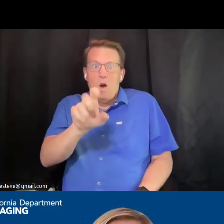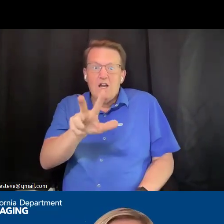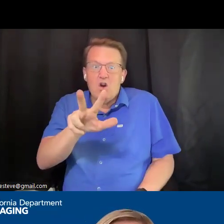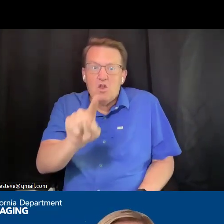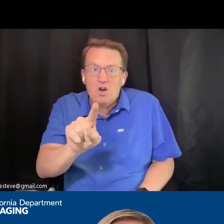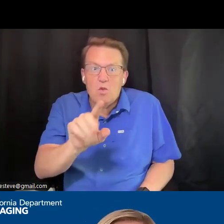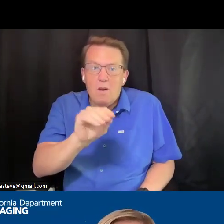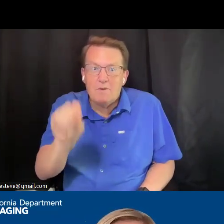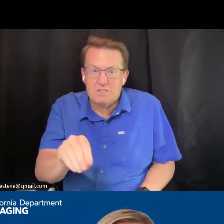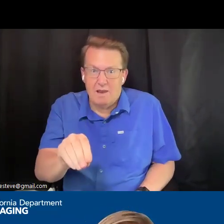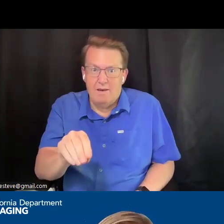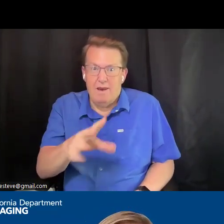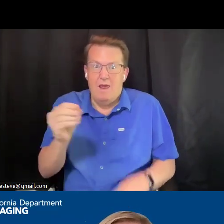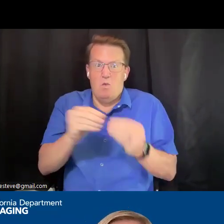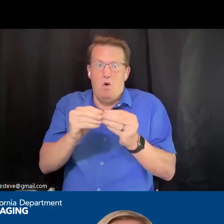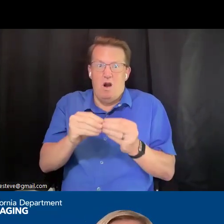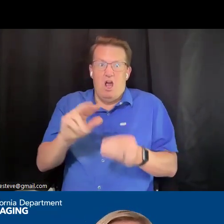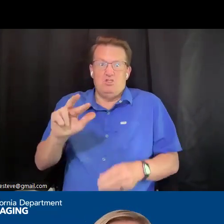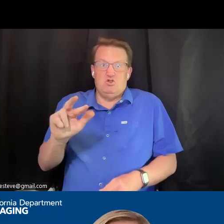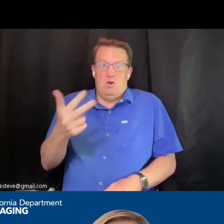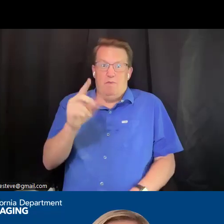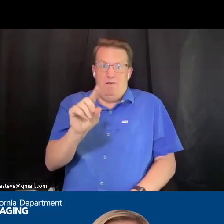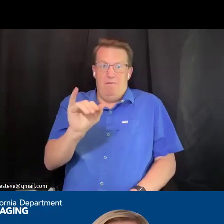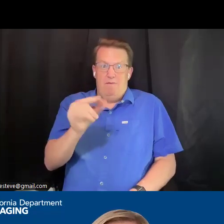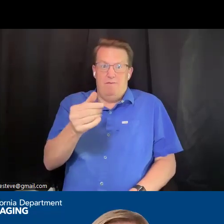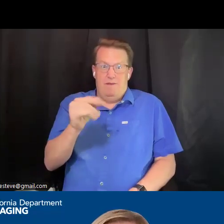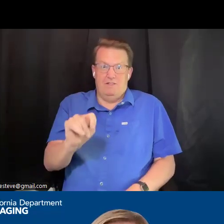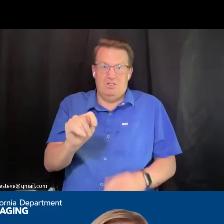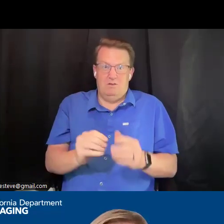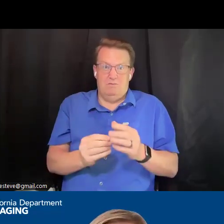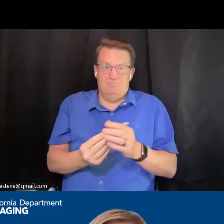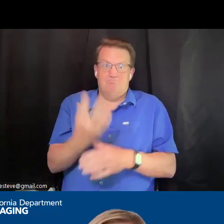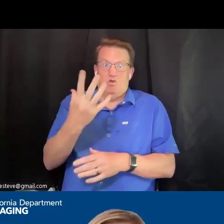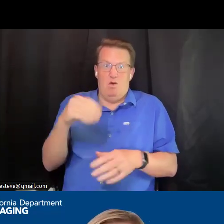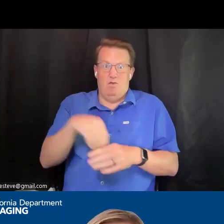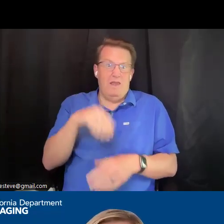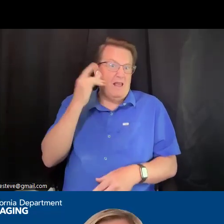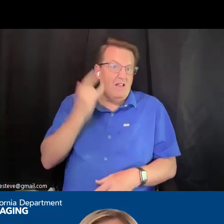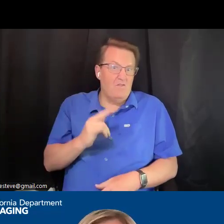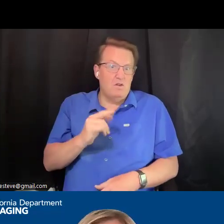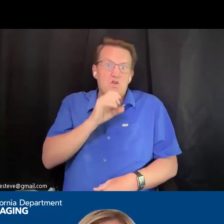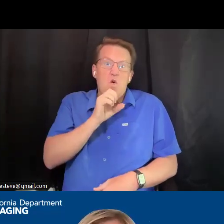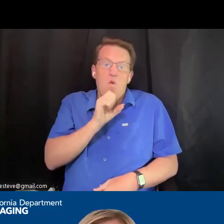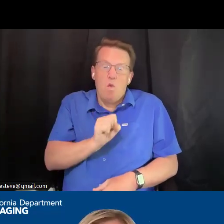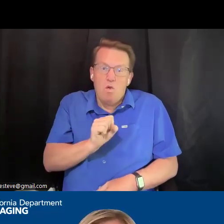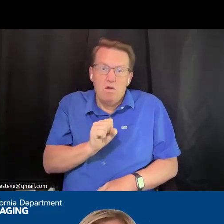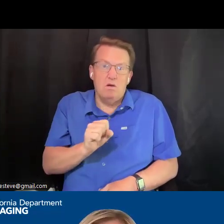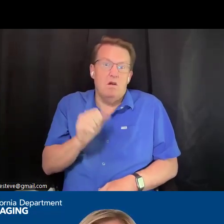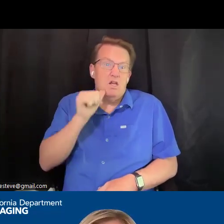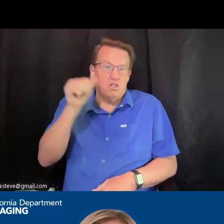131% and more, triple-digit growth in California's older adult population. Next slide,